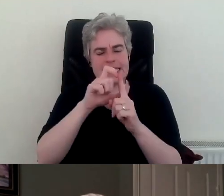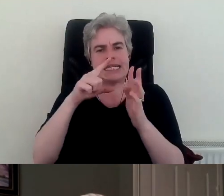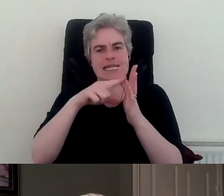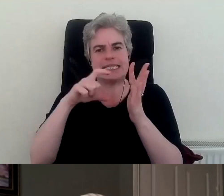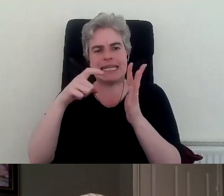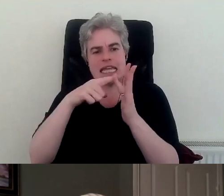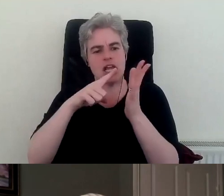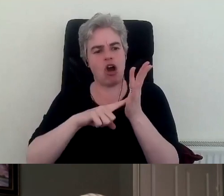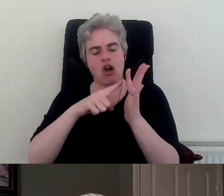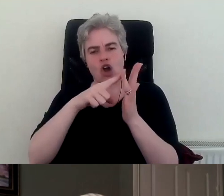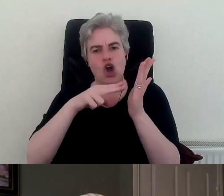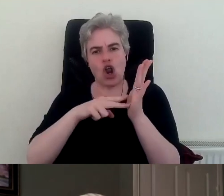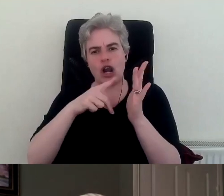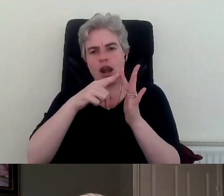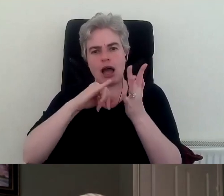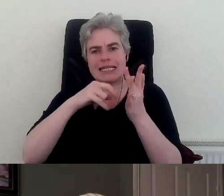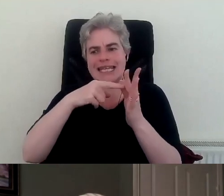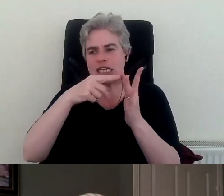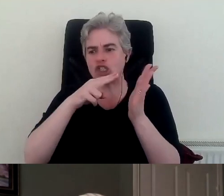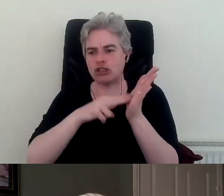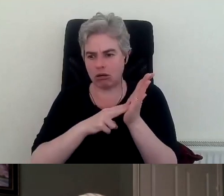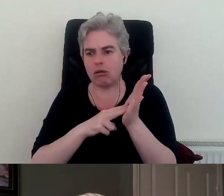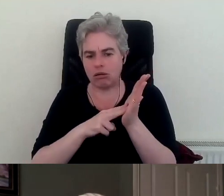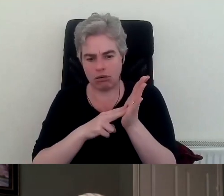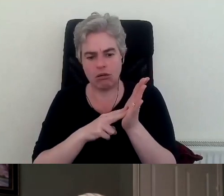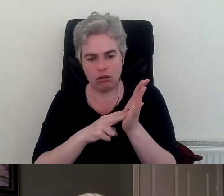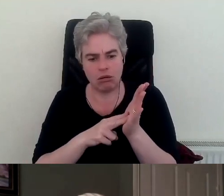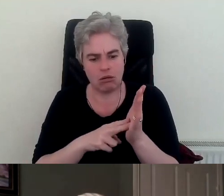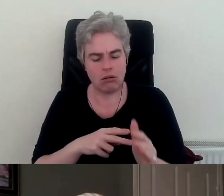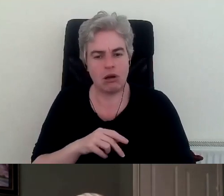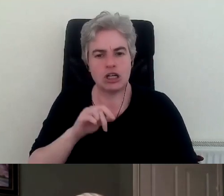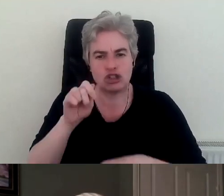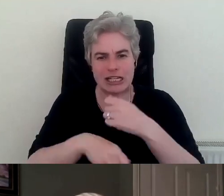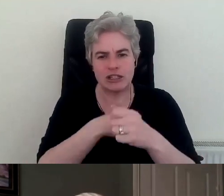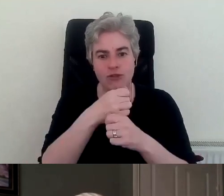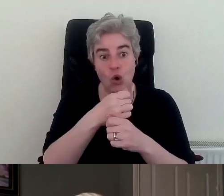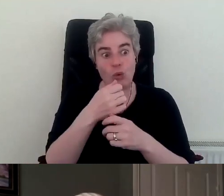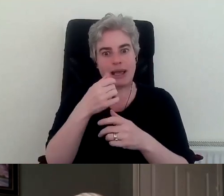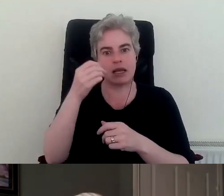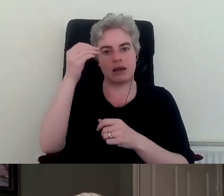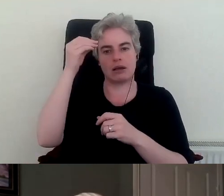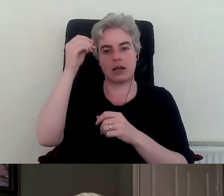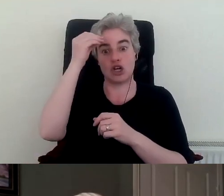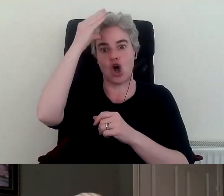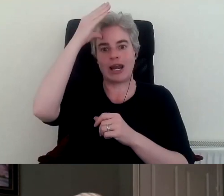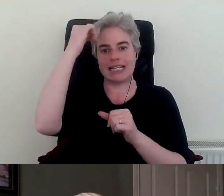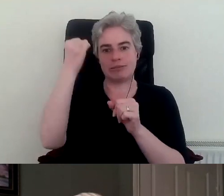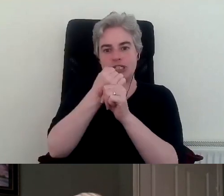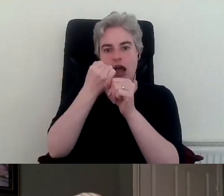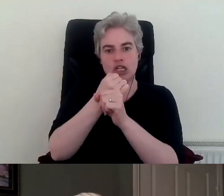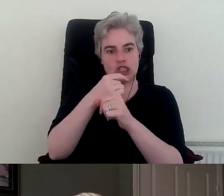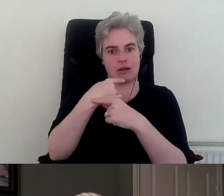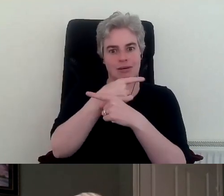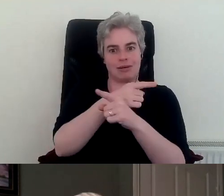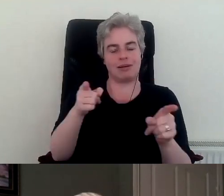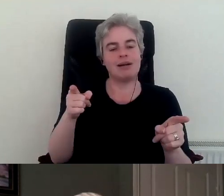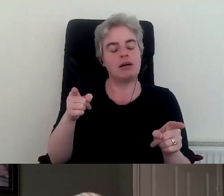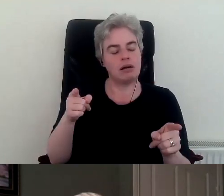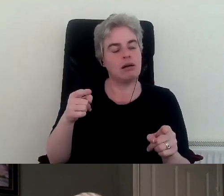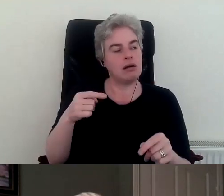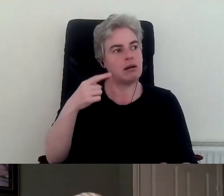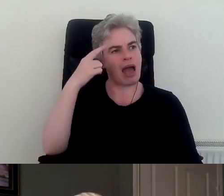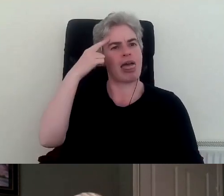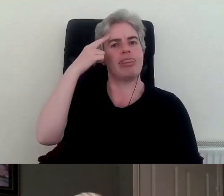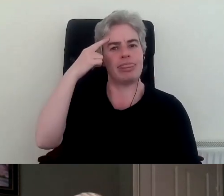decolonization in terms of transforming knowledge production and so on. And it occurs to me, and I wonder whether